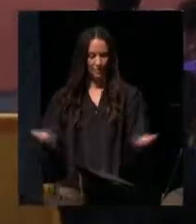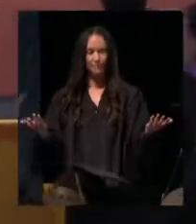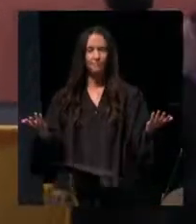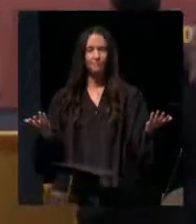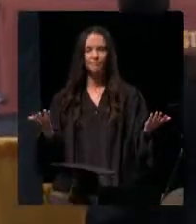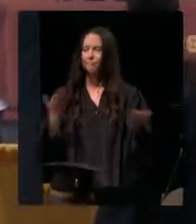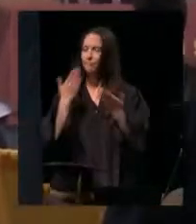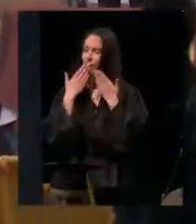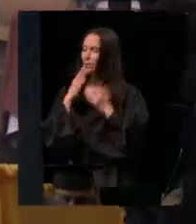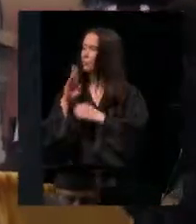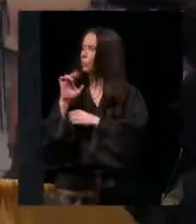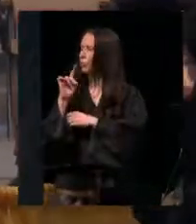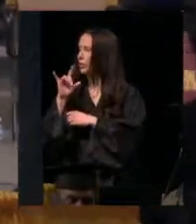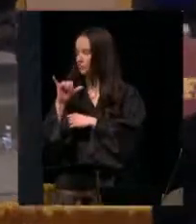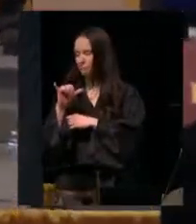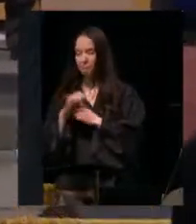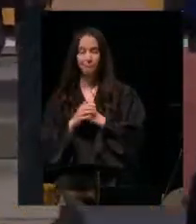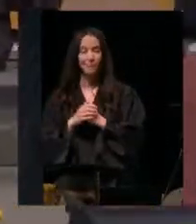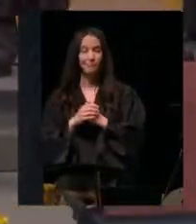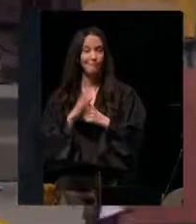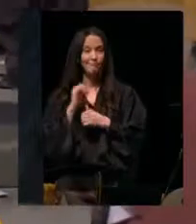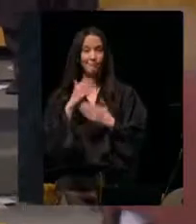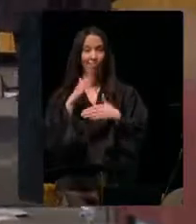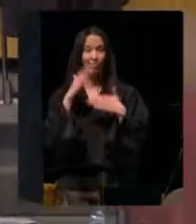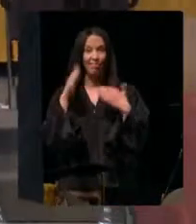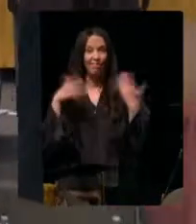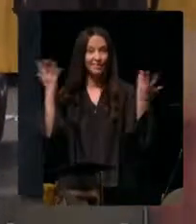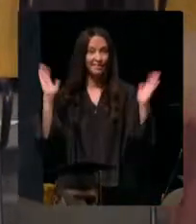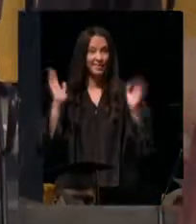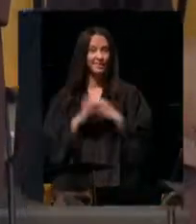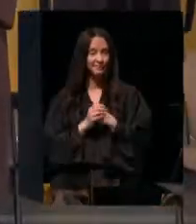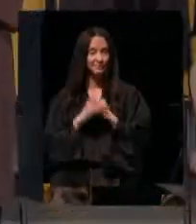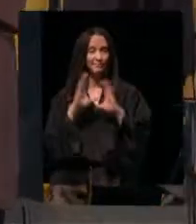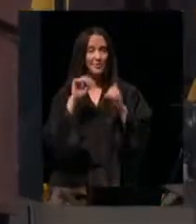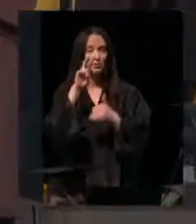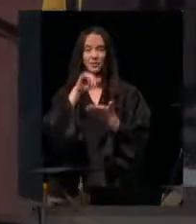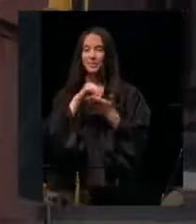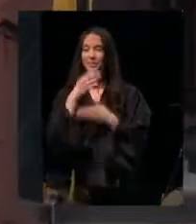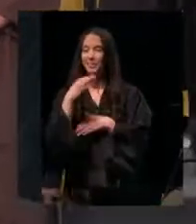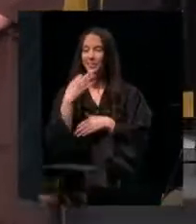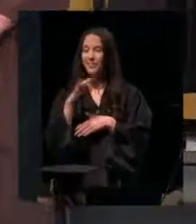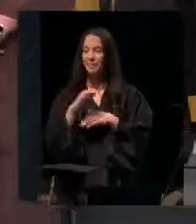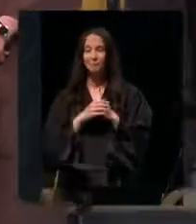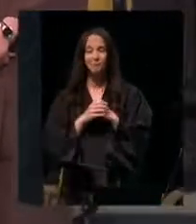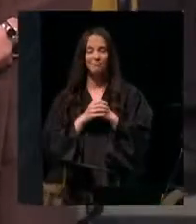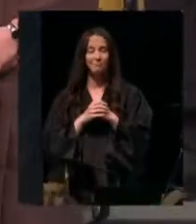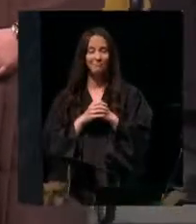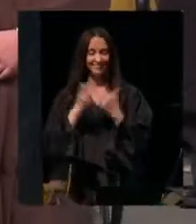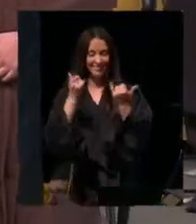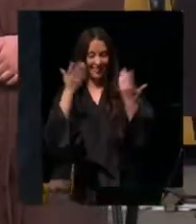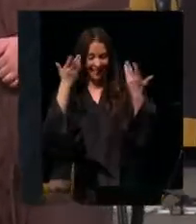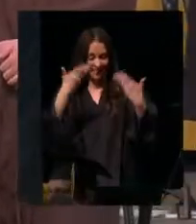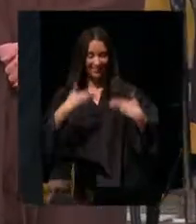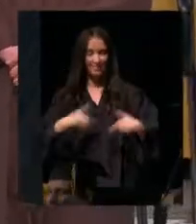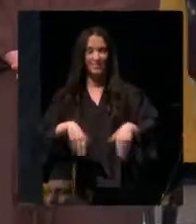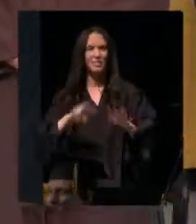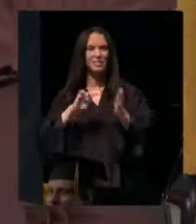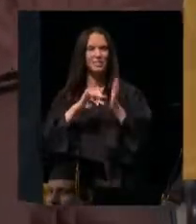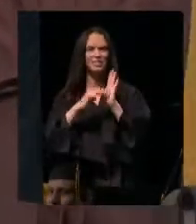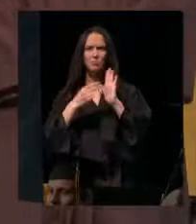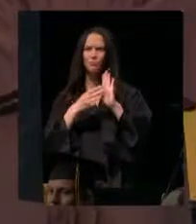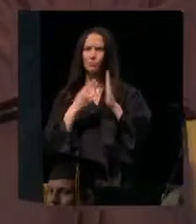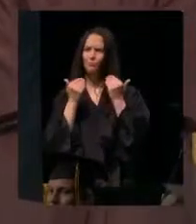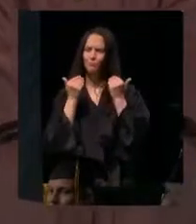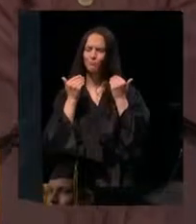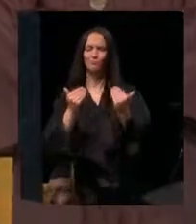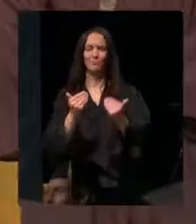Thank you, Brody. Well, I guess this is it. Class of 2019. After today, we will all take our own individual